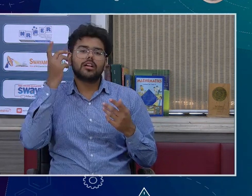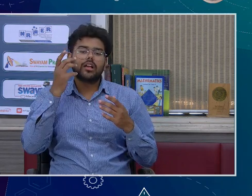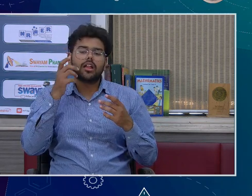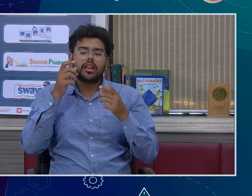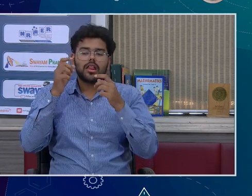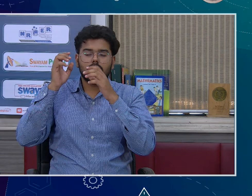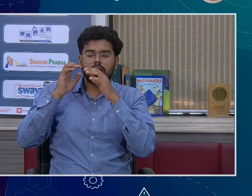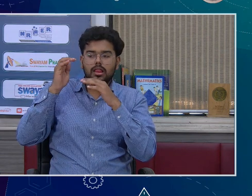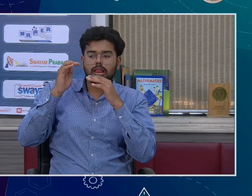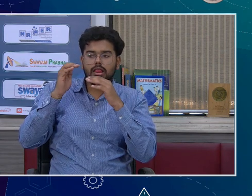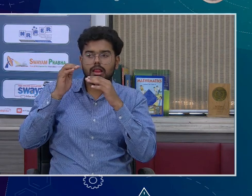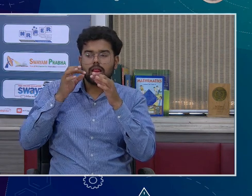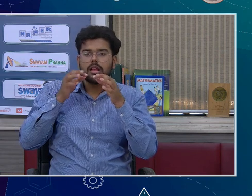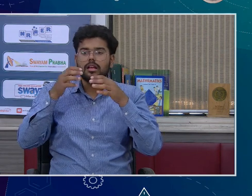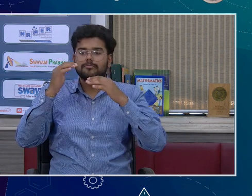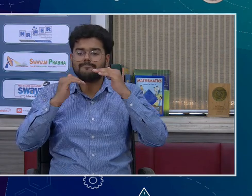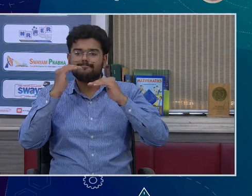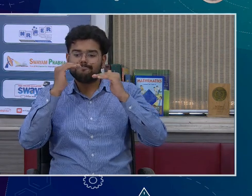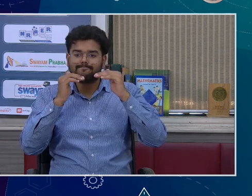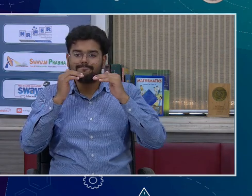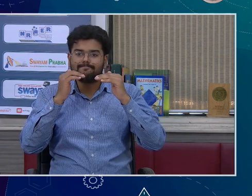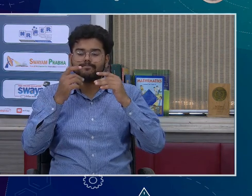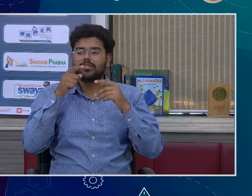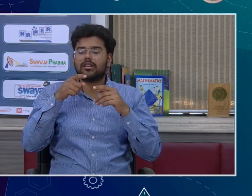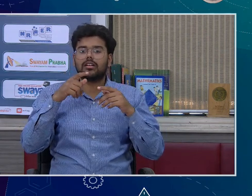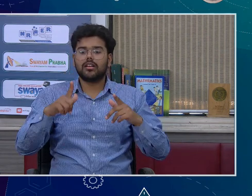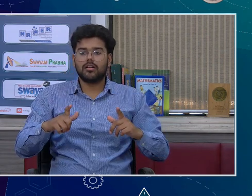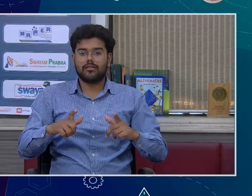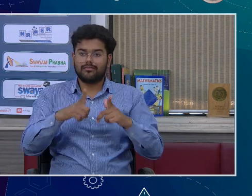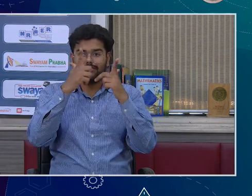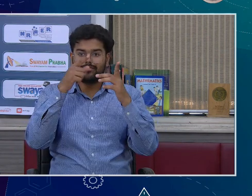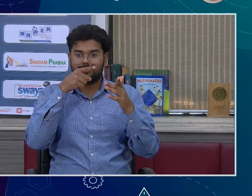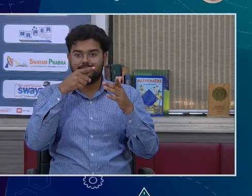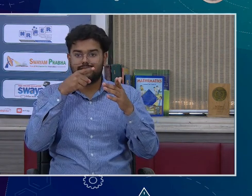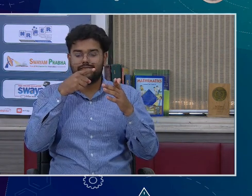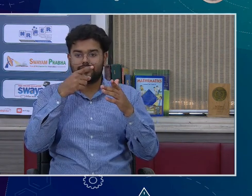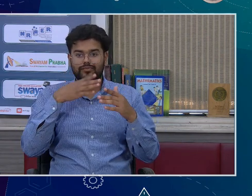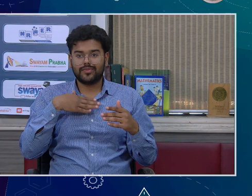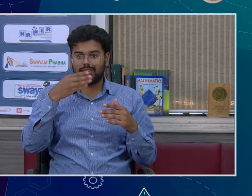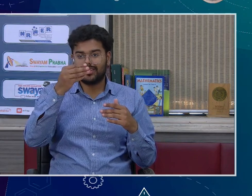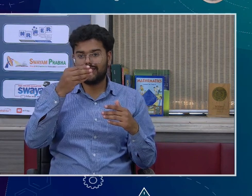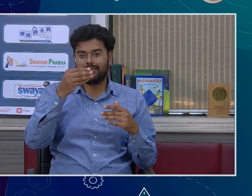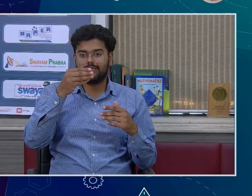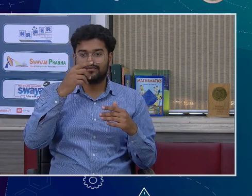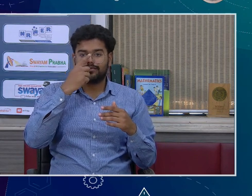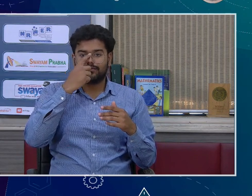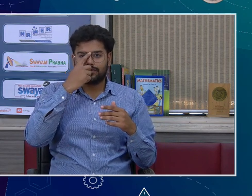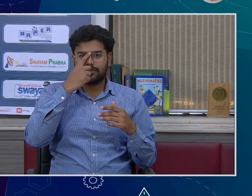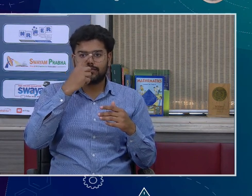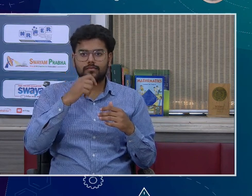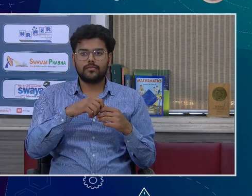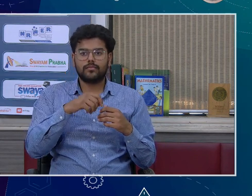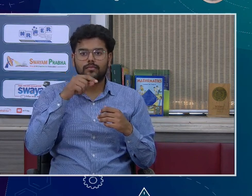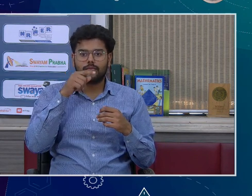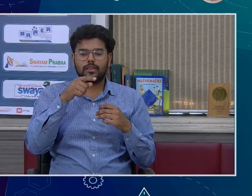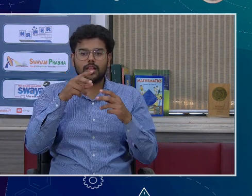compare that here in the story, the fir tree, the leaves of the fir tree was very